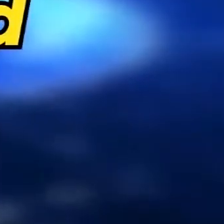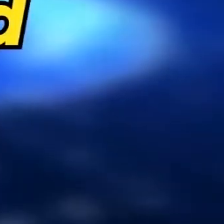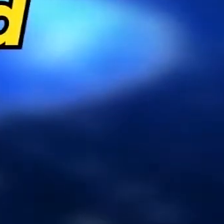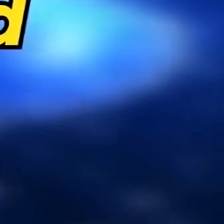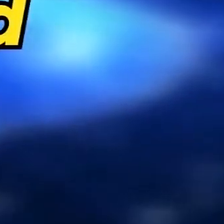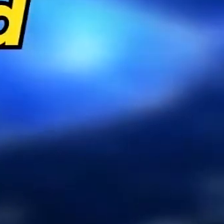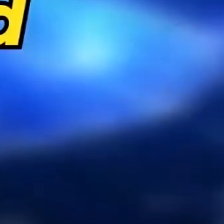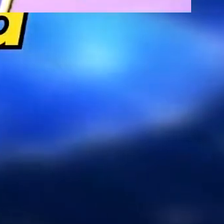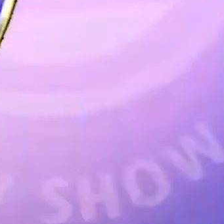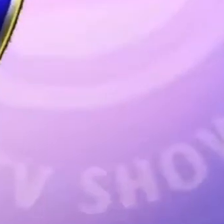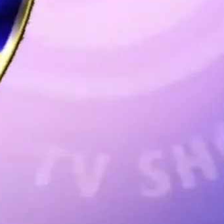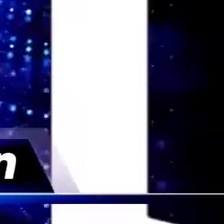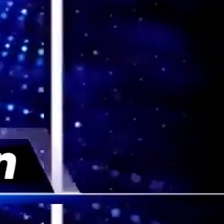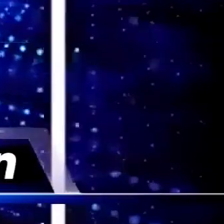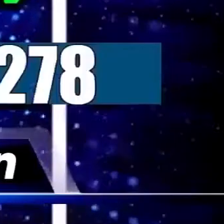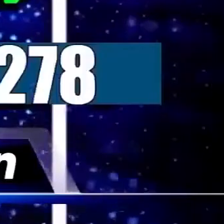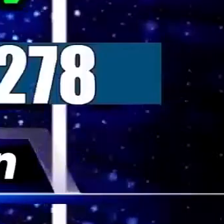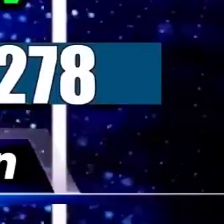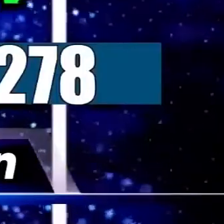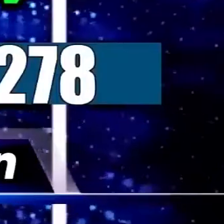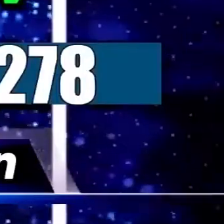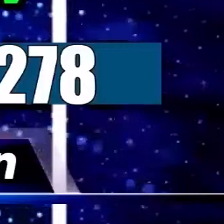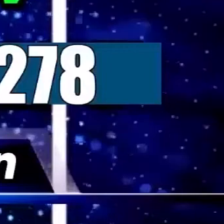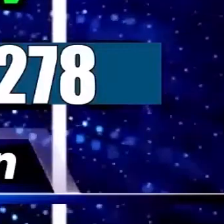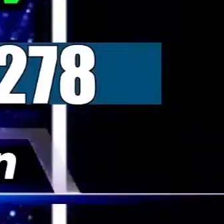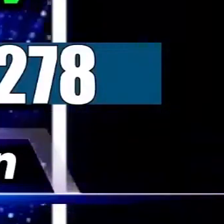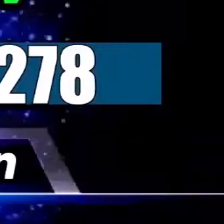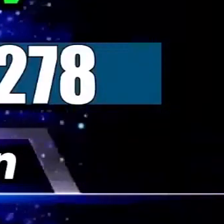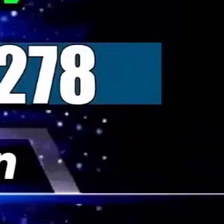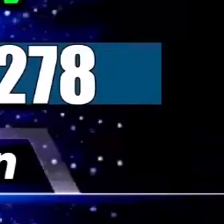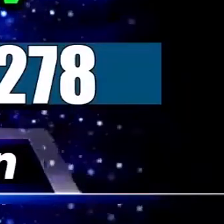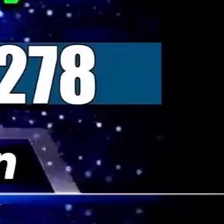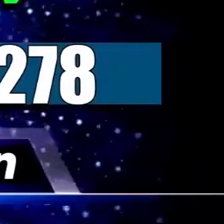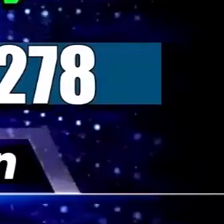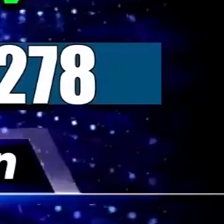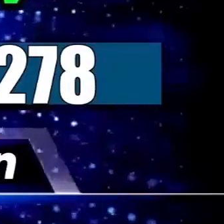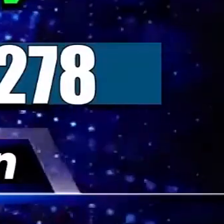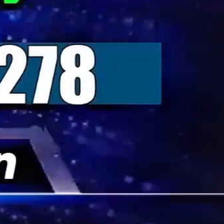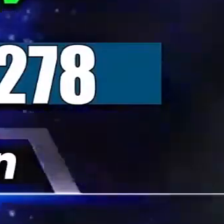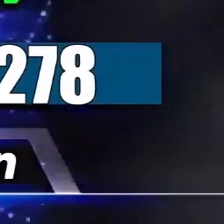more. The Helping Hand TV Show, showing this Saturday at 6 p.m. on GTV.